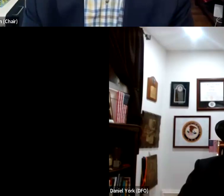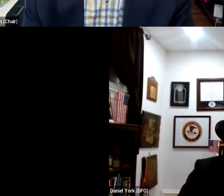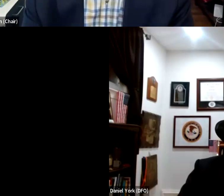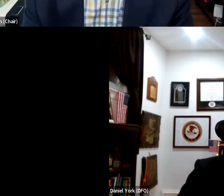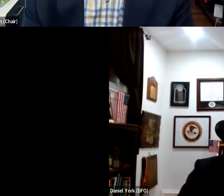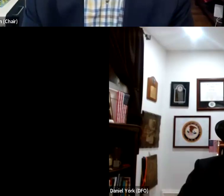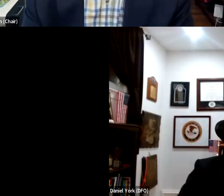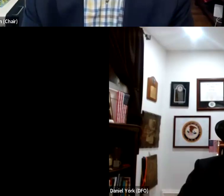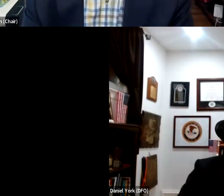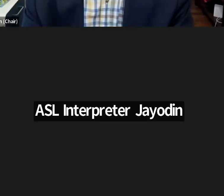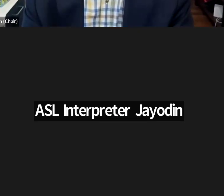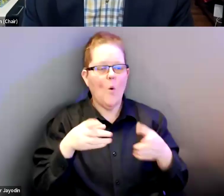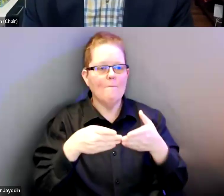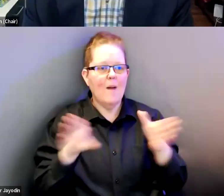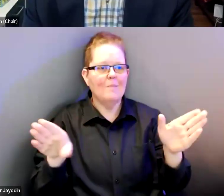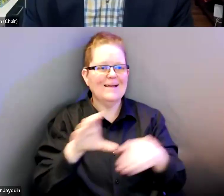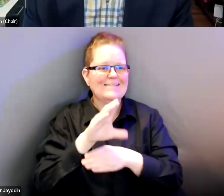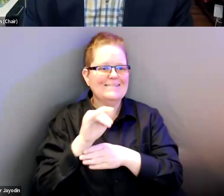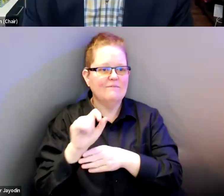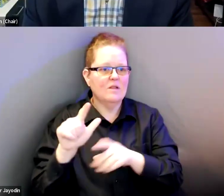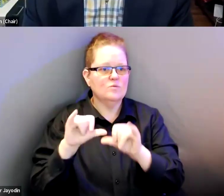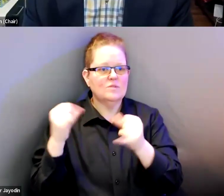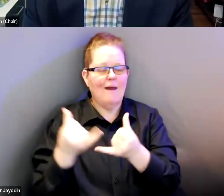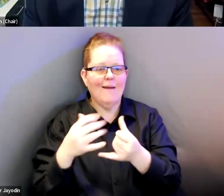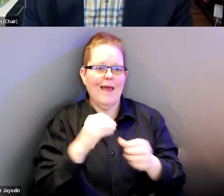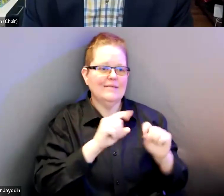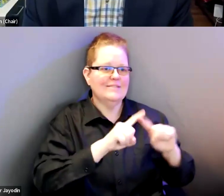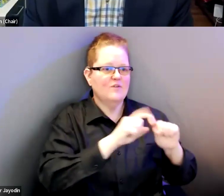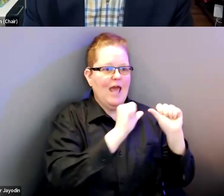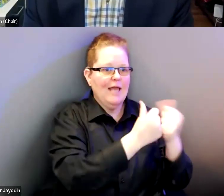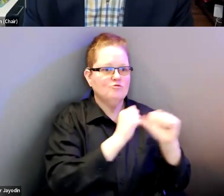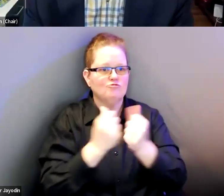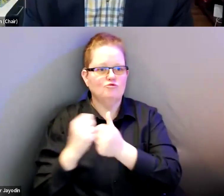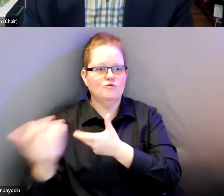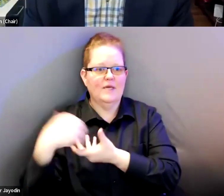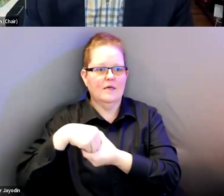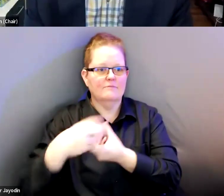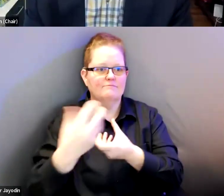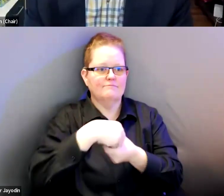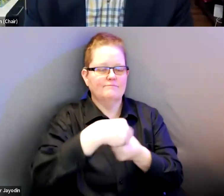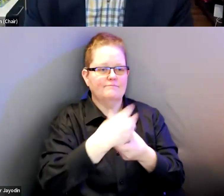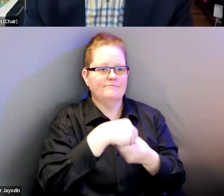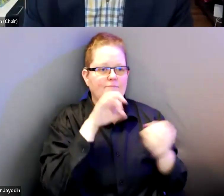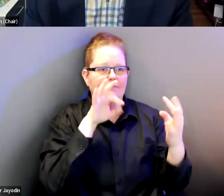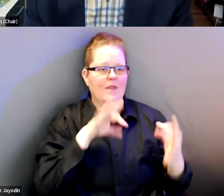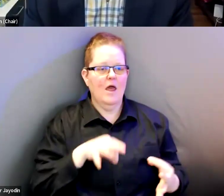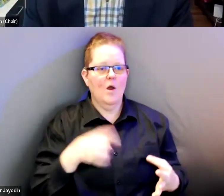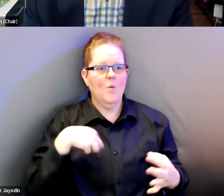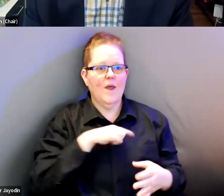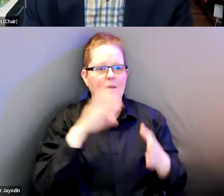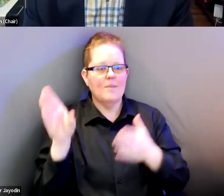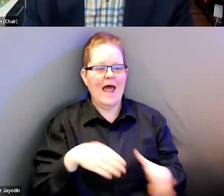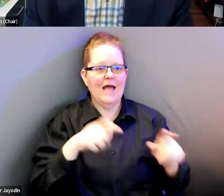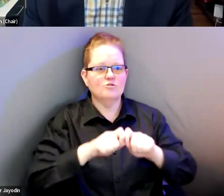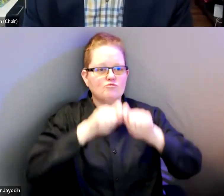public, civil society and agencies to engage. So what we've planned is, releasing RFIs, releasing